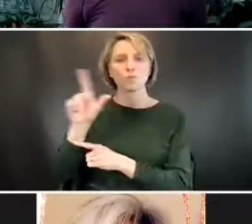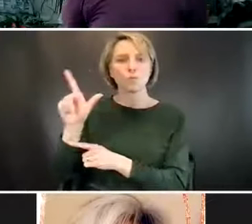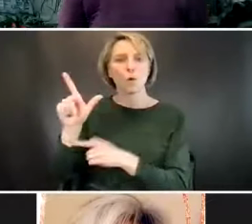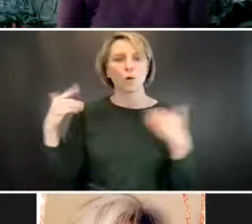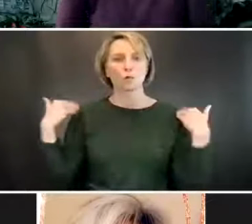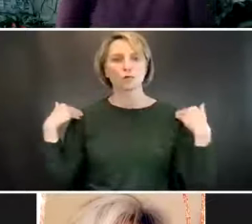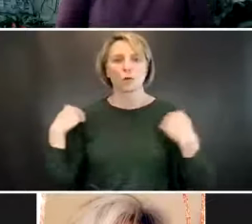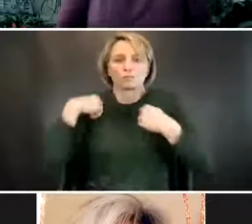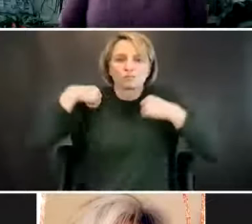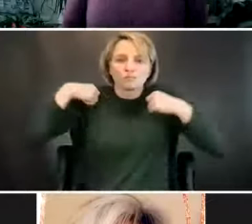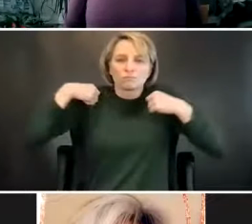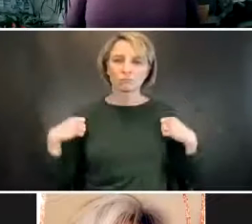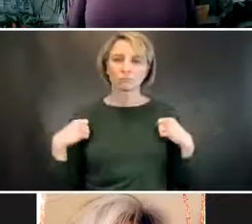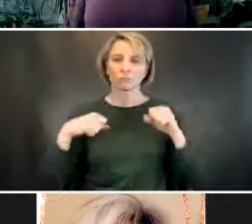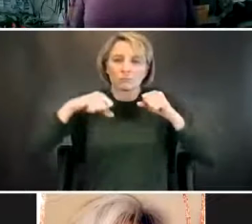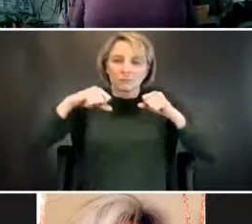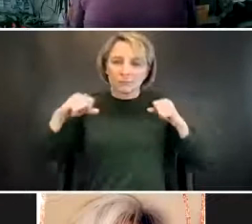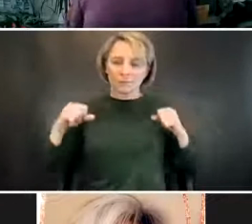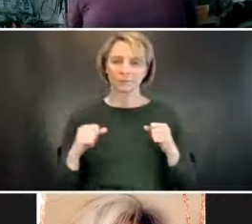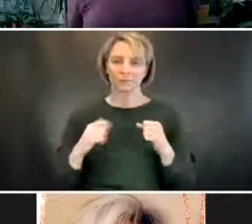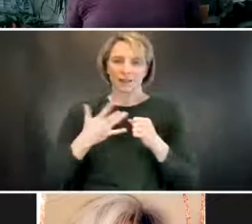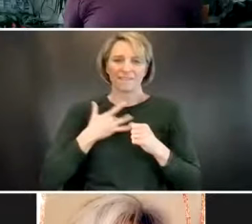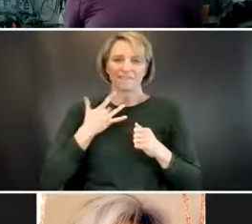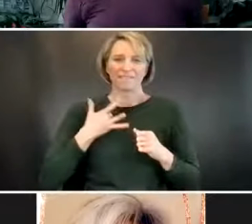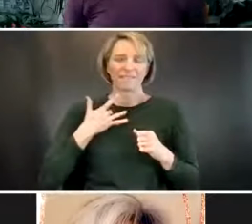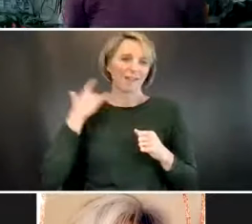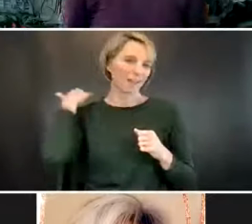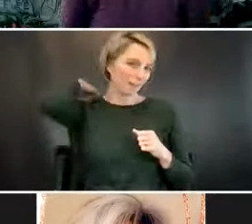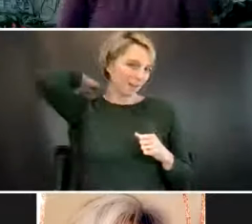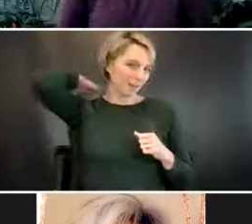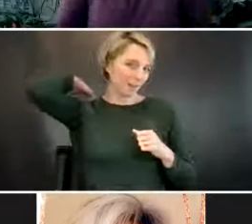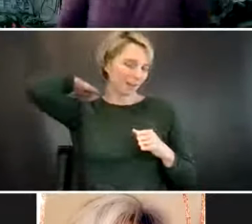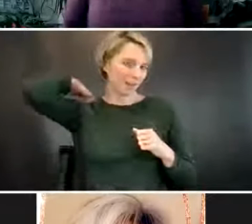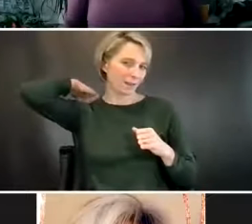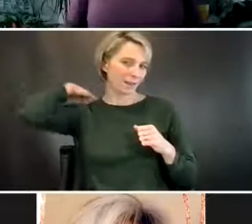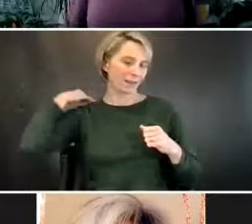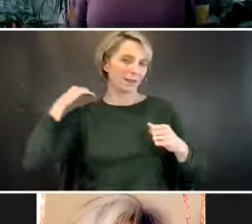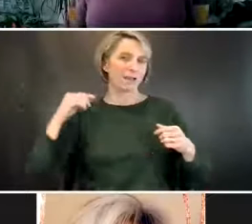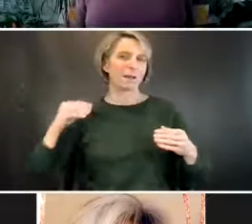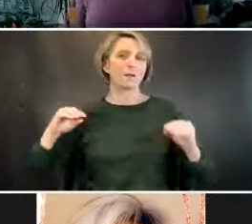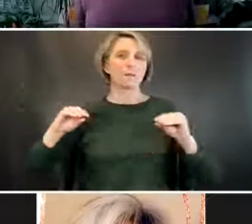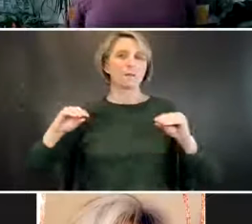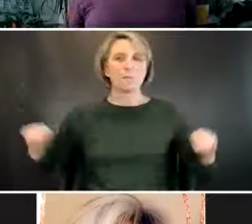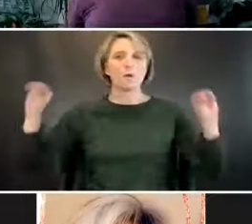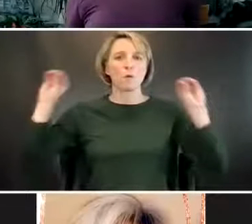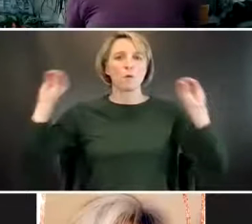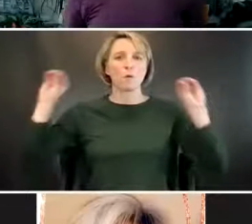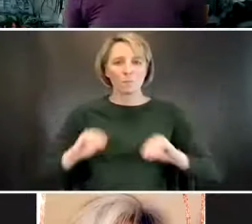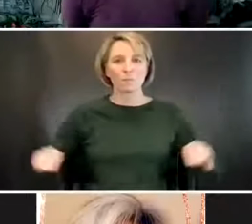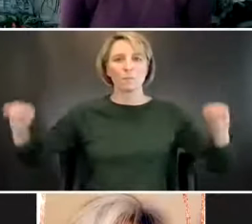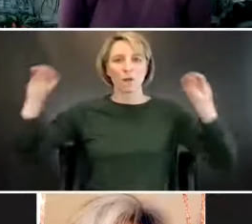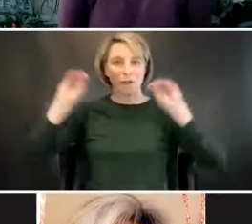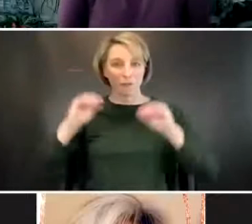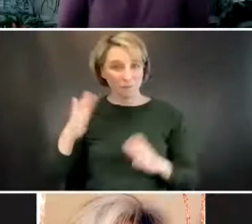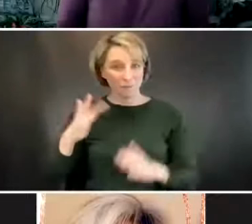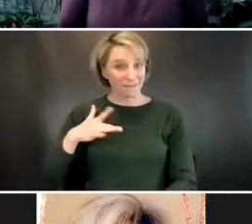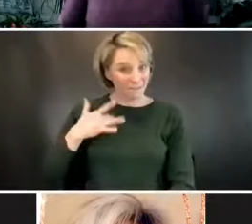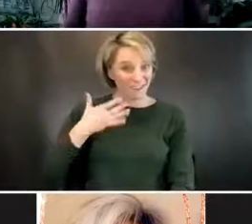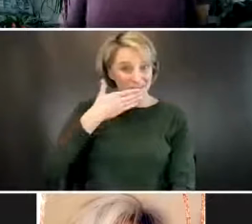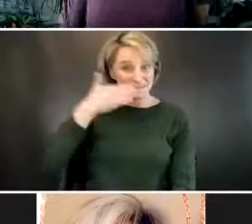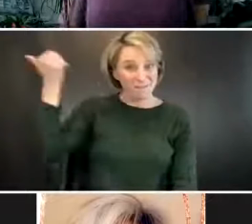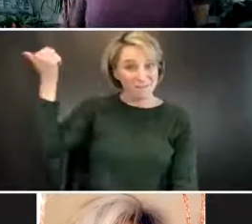around. Feeling those shoulder blades in the back coming up and down. Just roll. I bet you feel better already. I do.